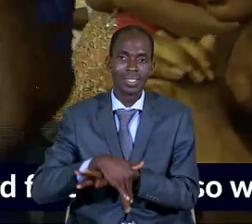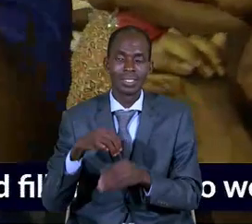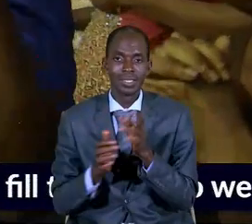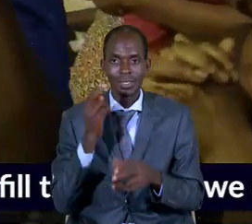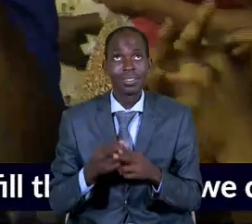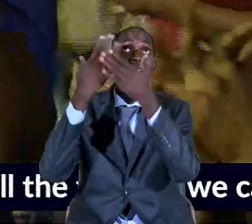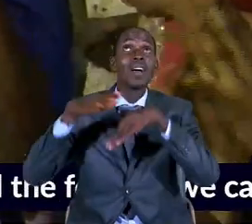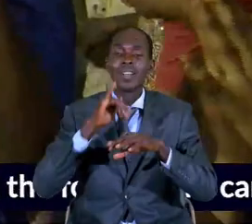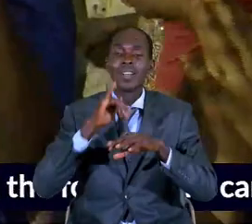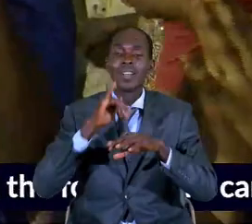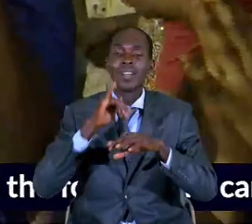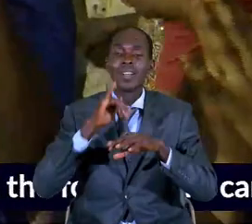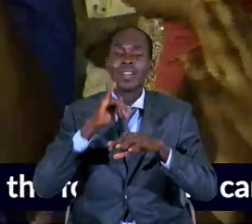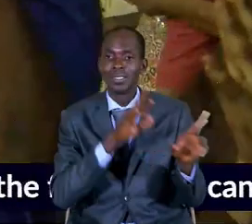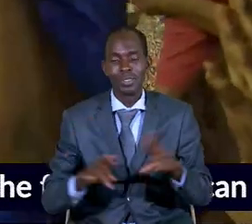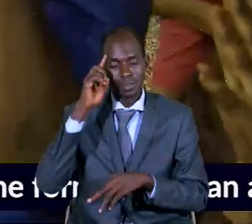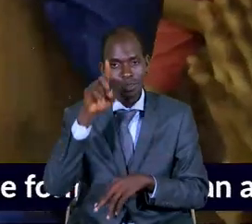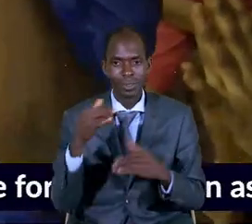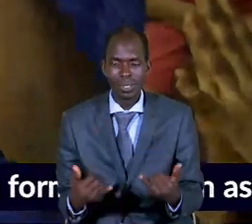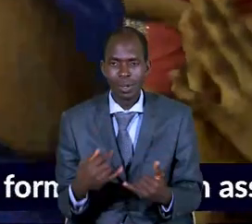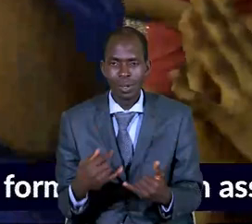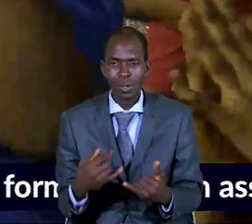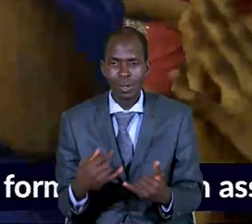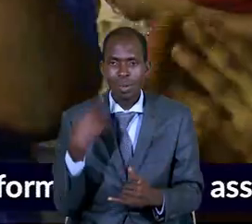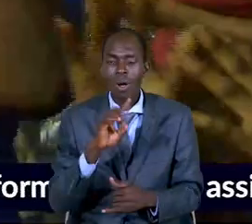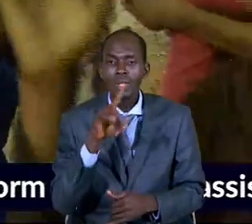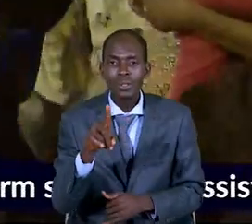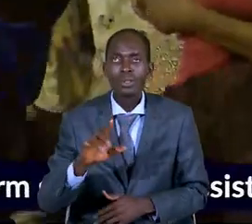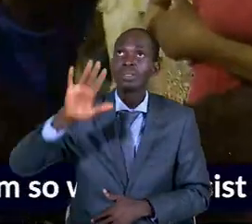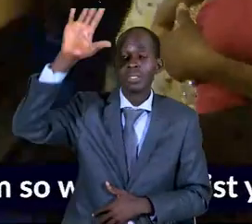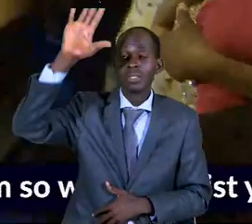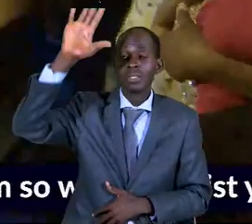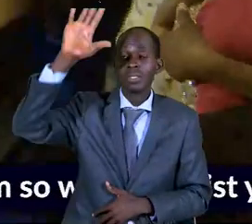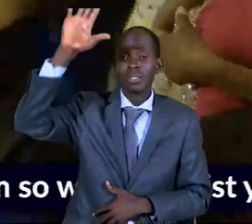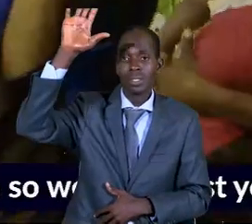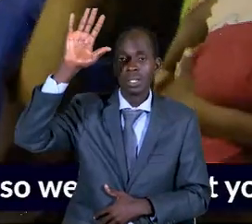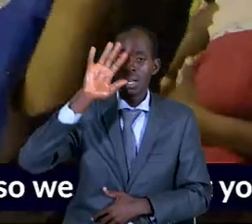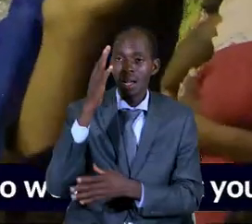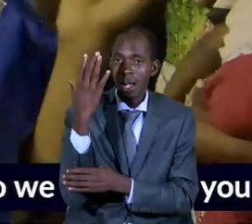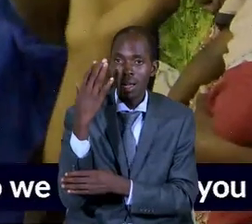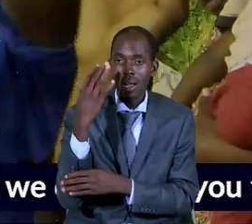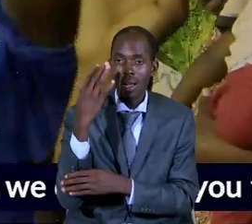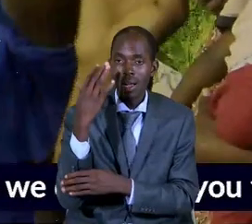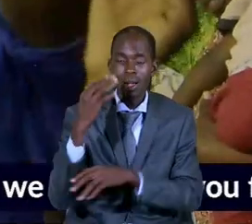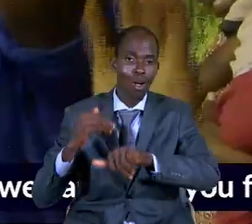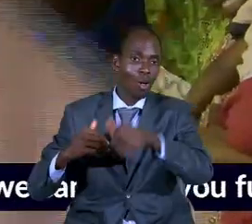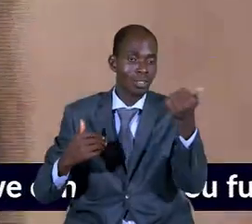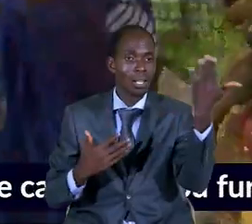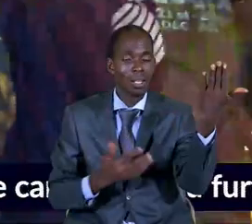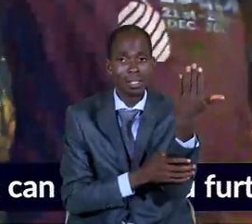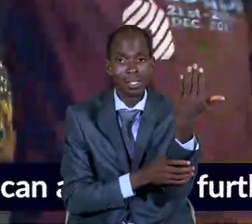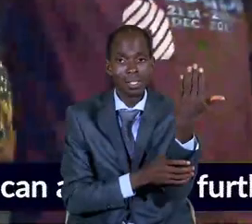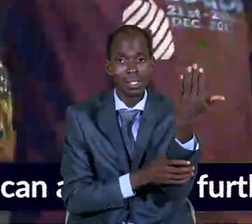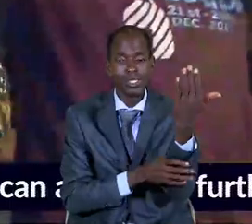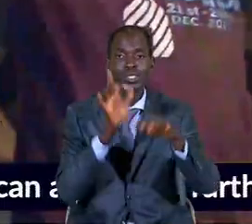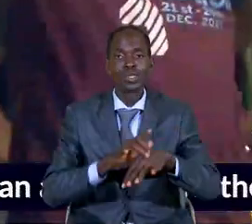Heaven is ready for you now. Where are you? Raise up the hand and lay the hand in the place you have the trouble. If you